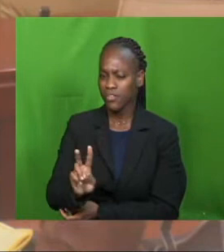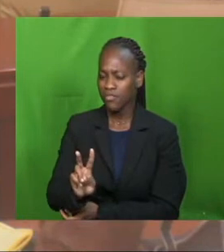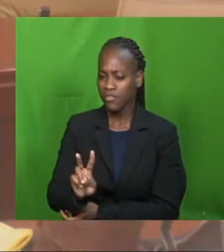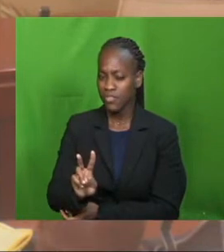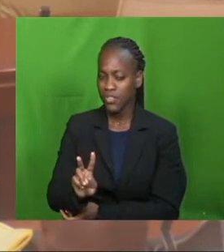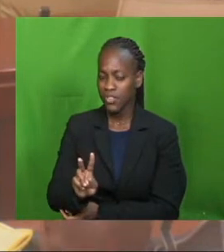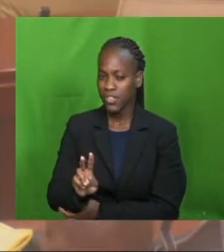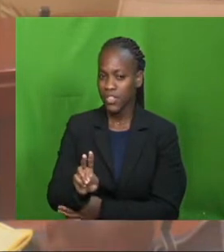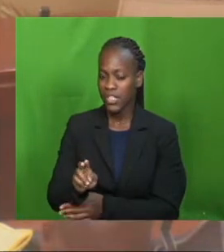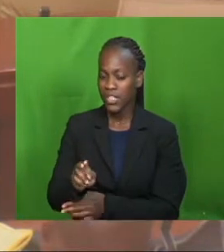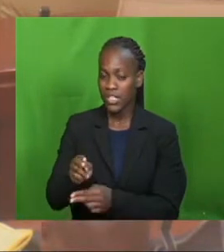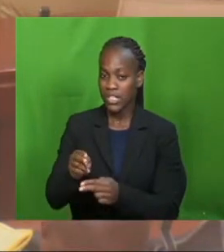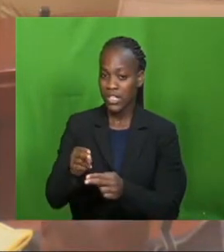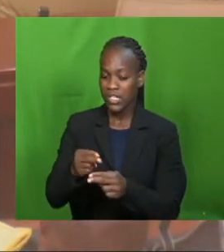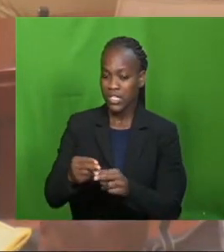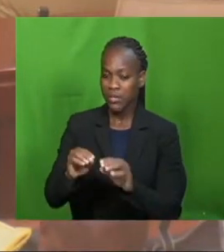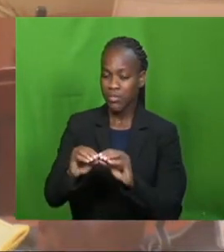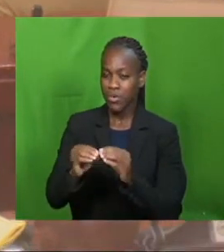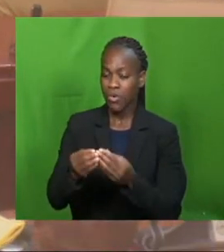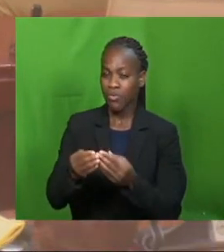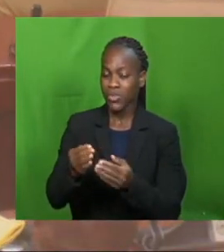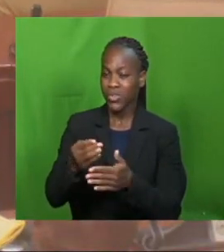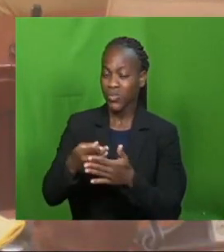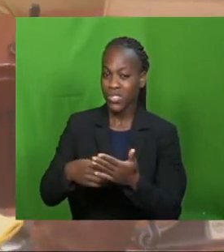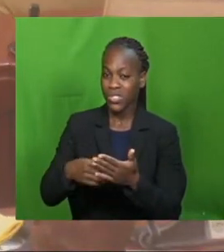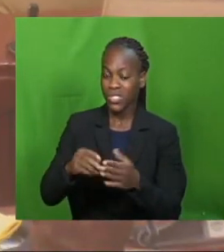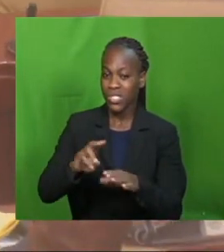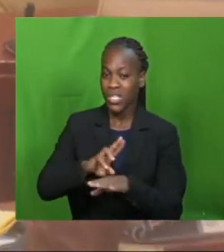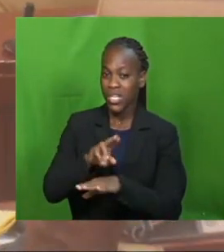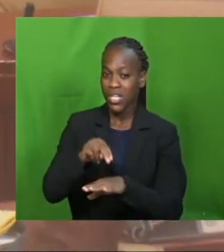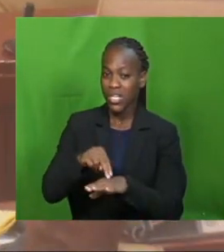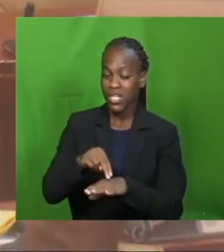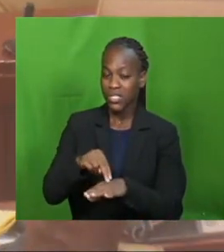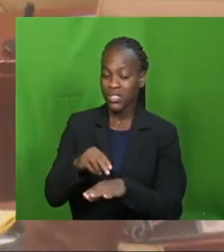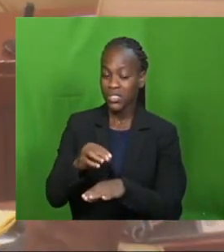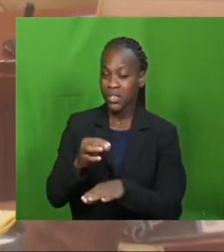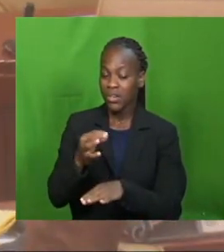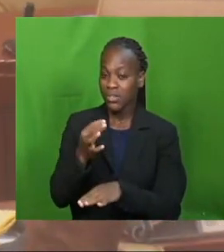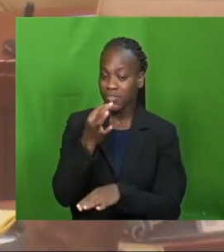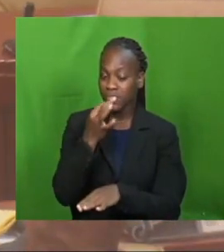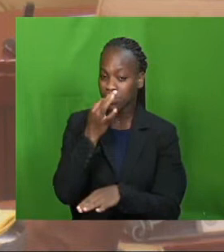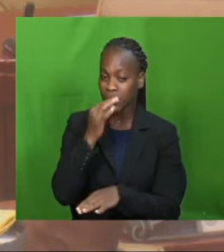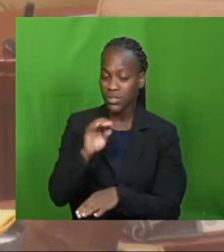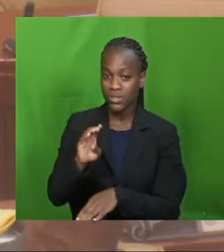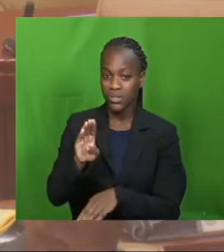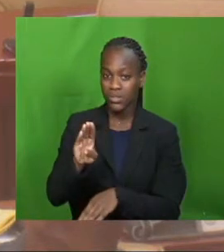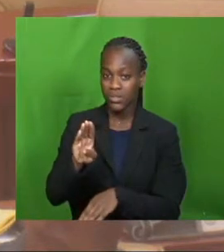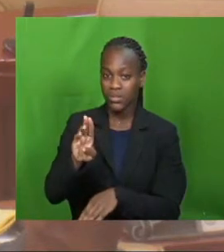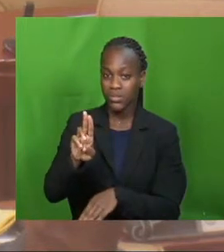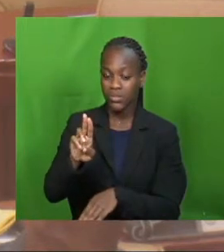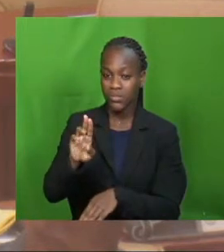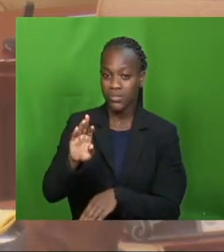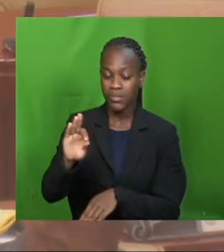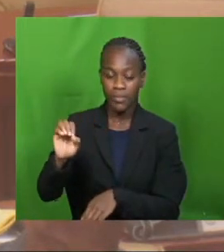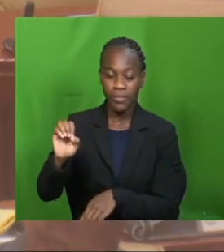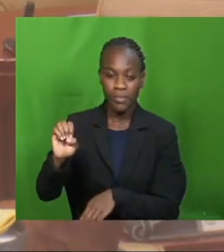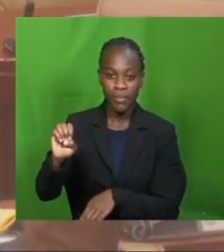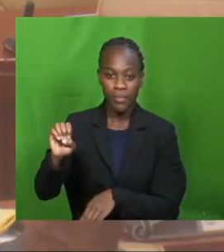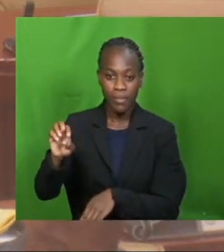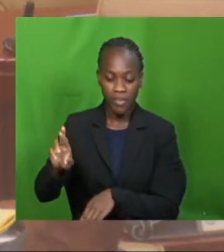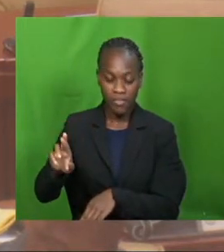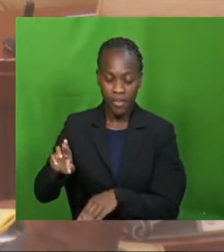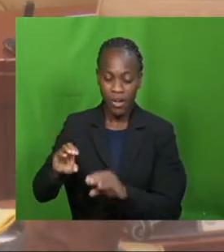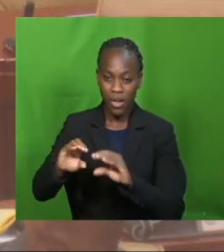The name of the company is National Food Buffer Stock Company. But I see that they've